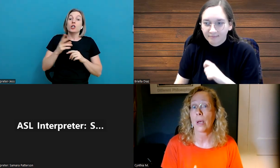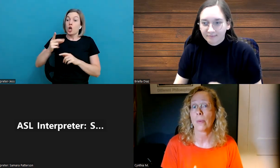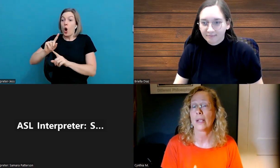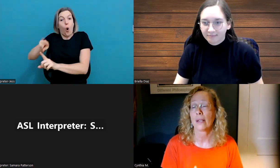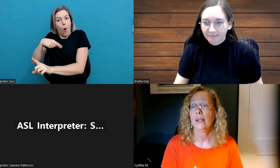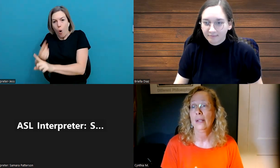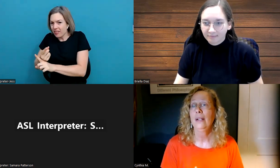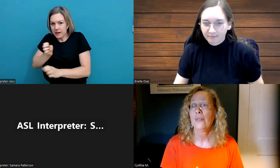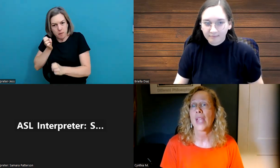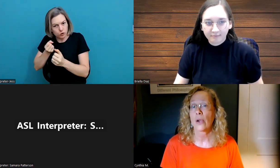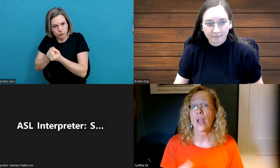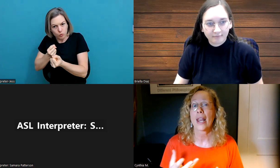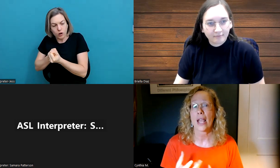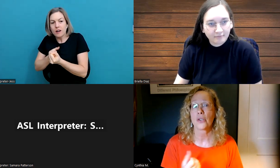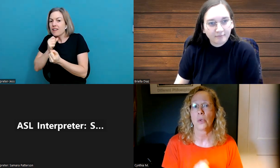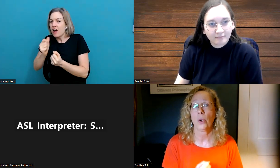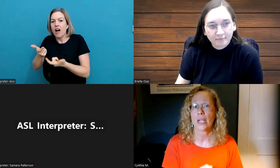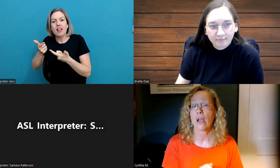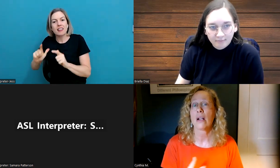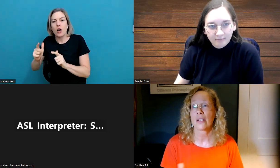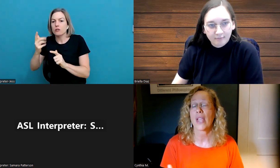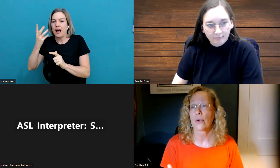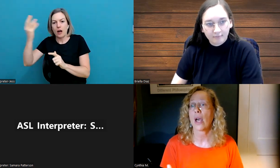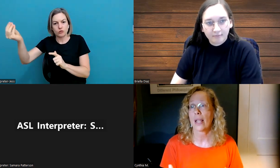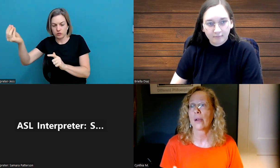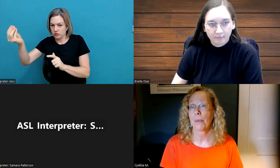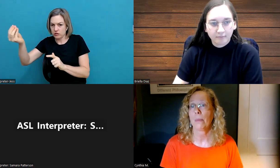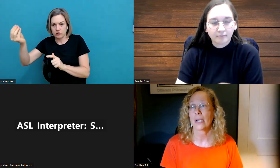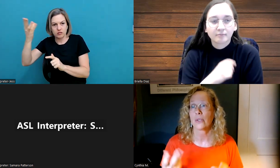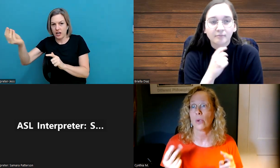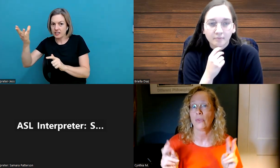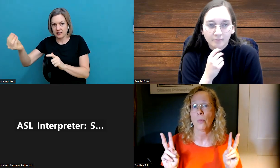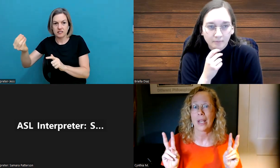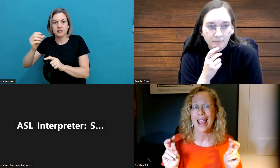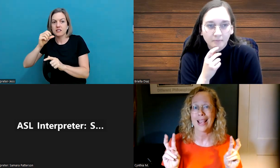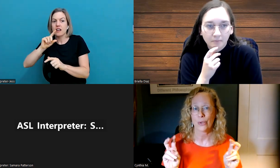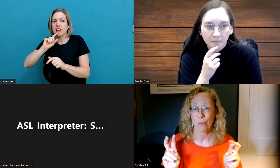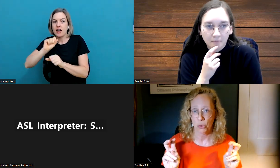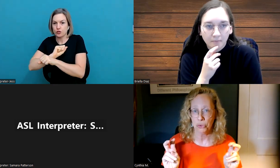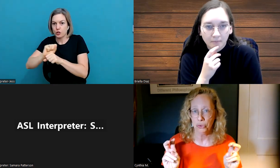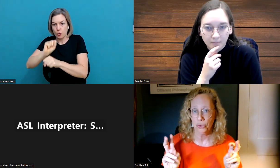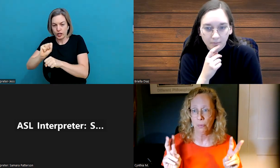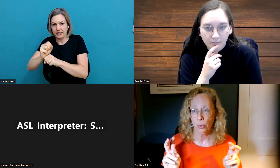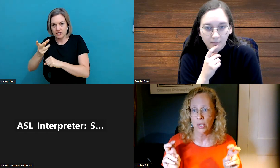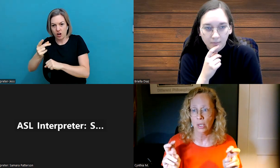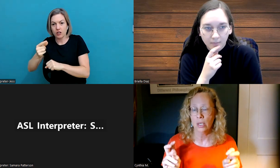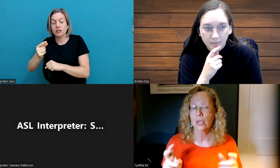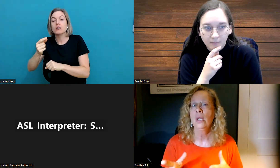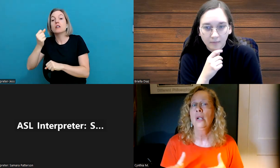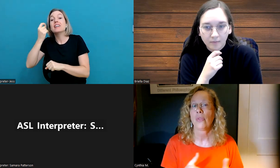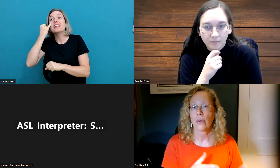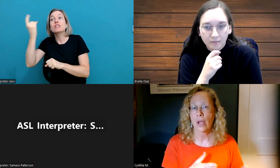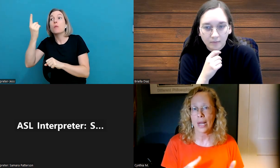allowed in public. They are not actually working dogs, and they are not allowed in public. So if someone has an emotional support